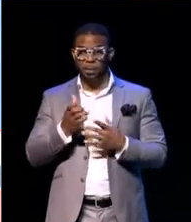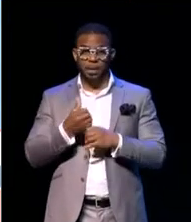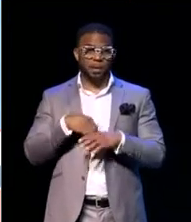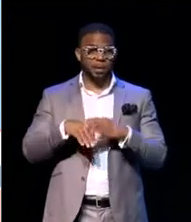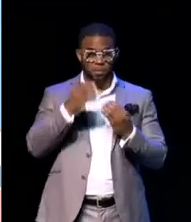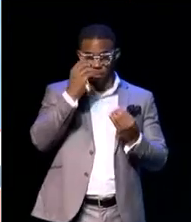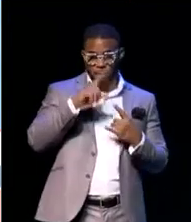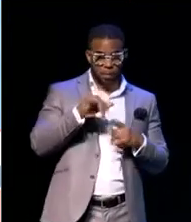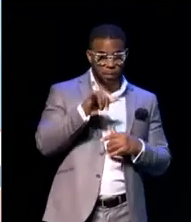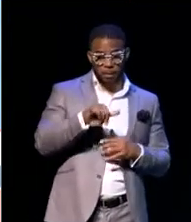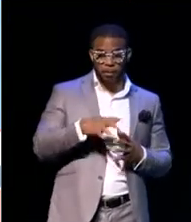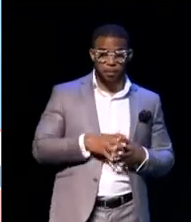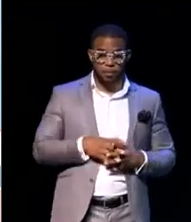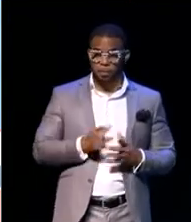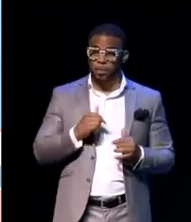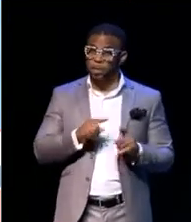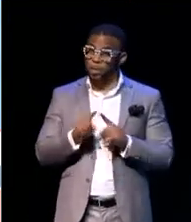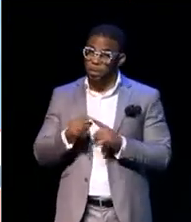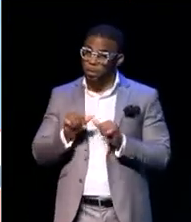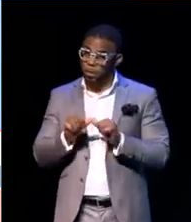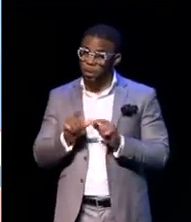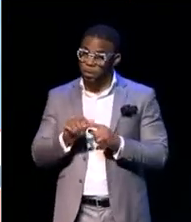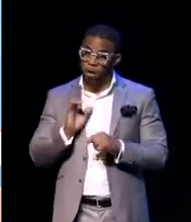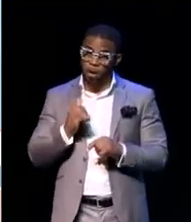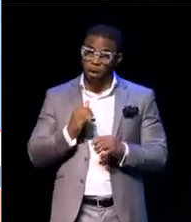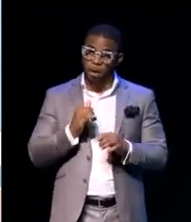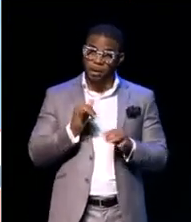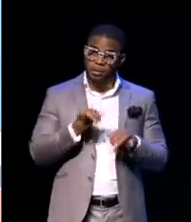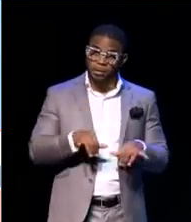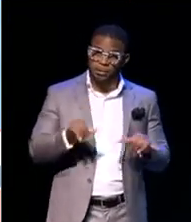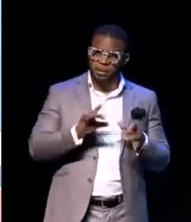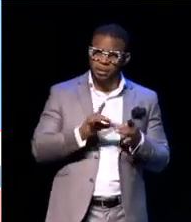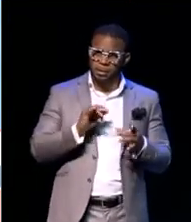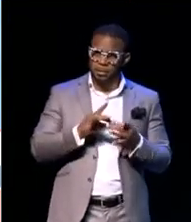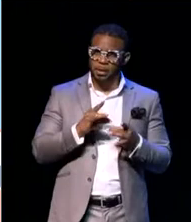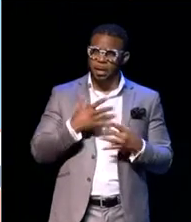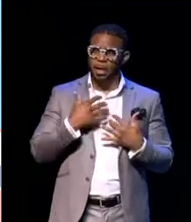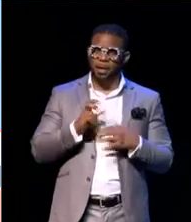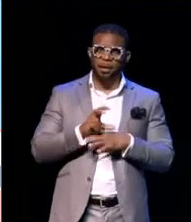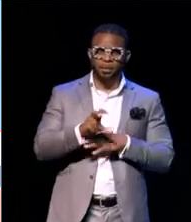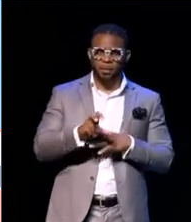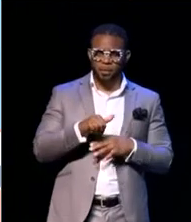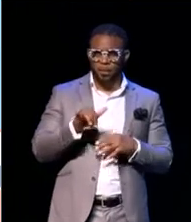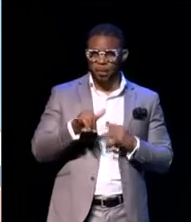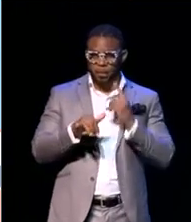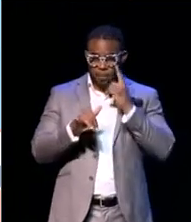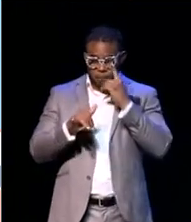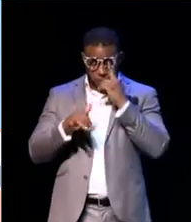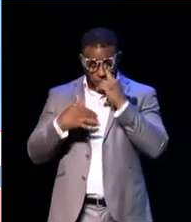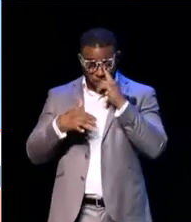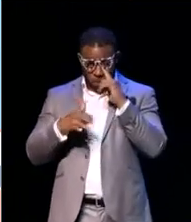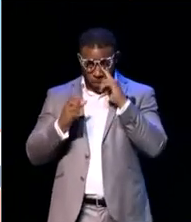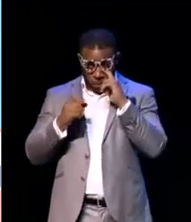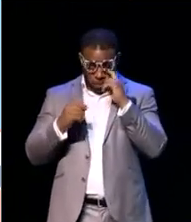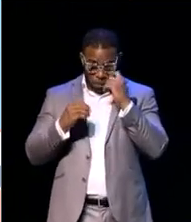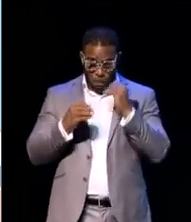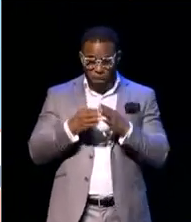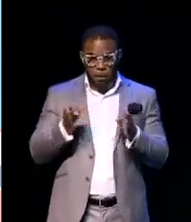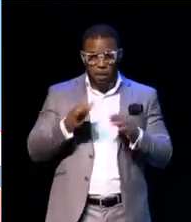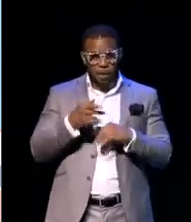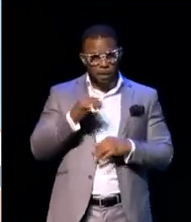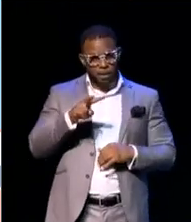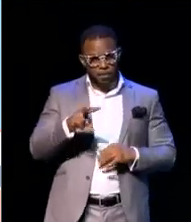you information about that. And we've also continued with our same, again, as I mentioned, health investments around that. So I'm going to take this a little bit broader